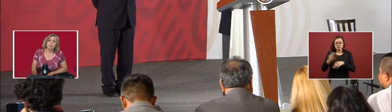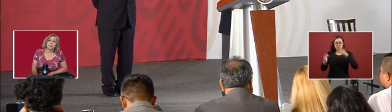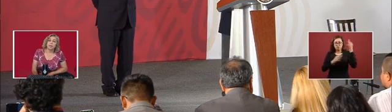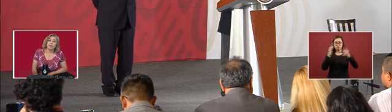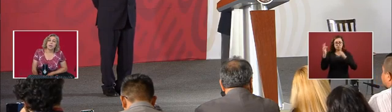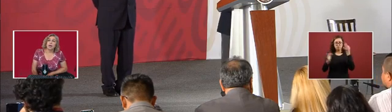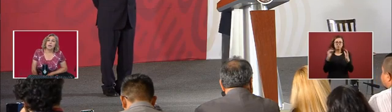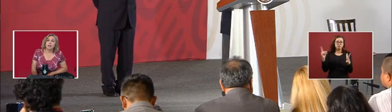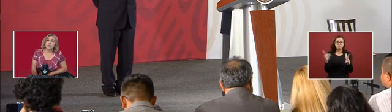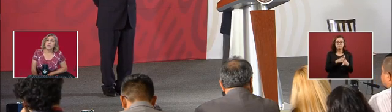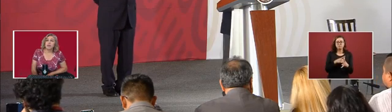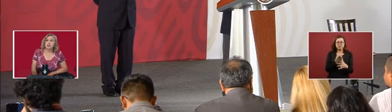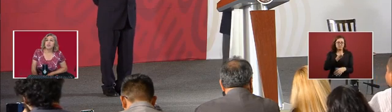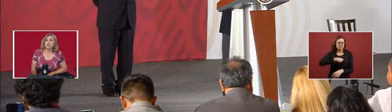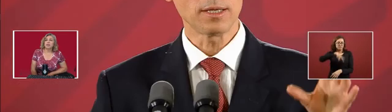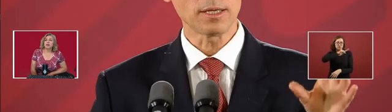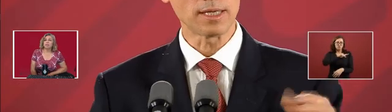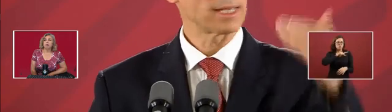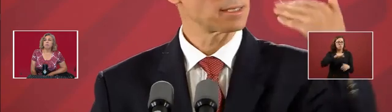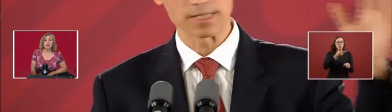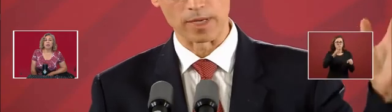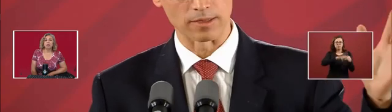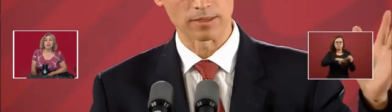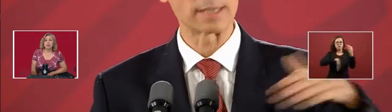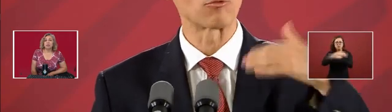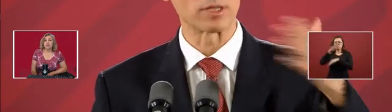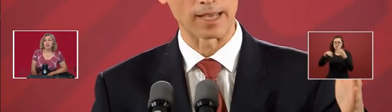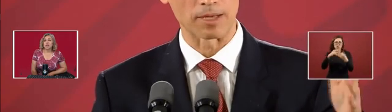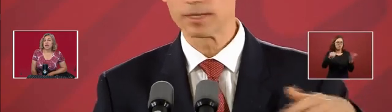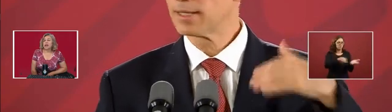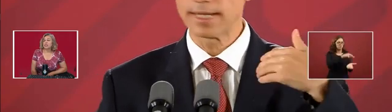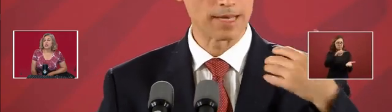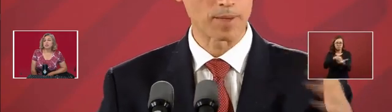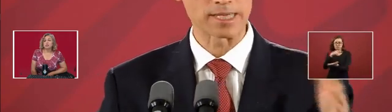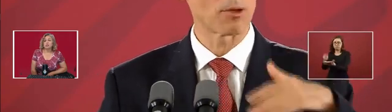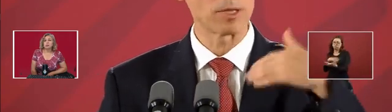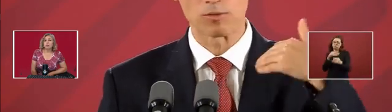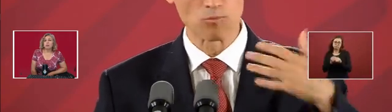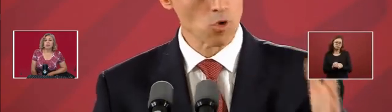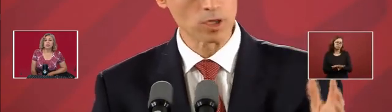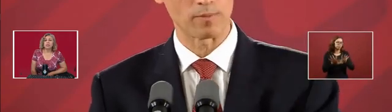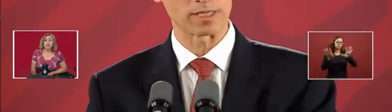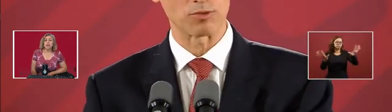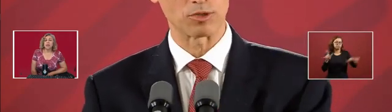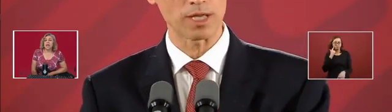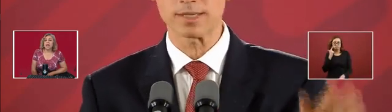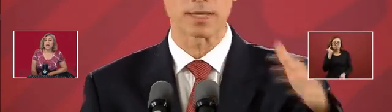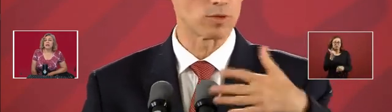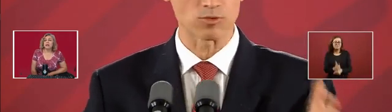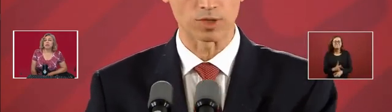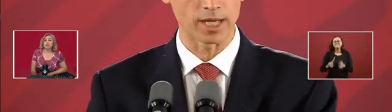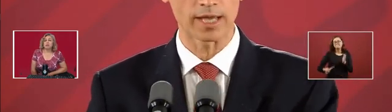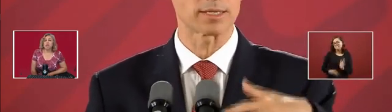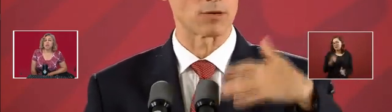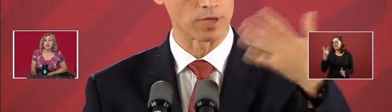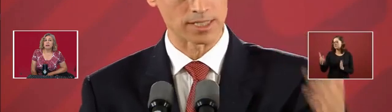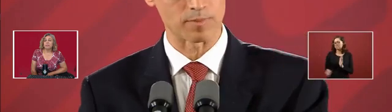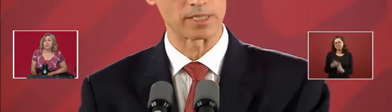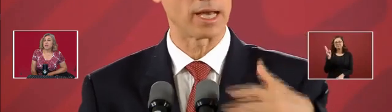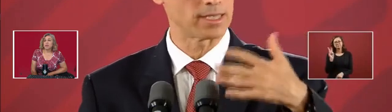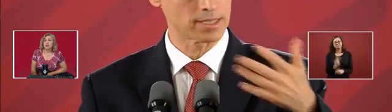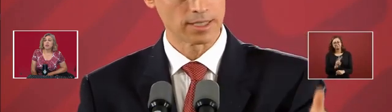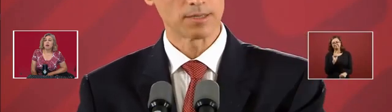a committee that executes, which continues, which helps to